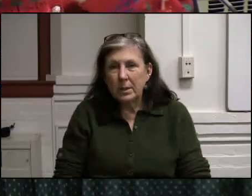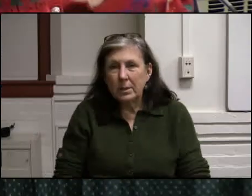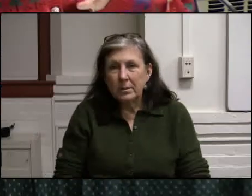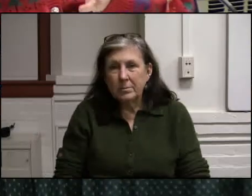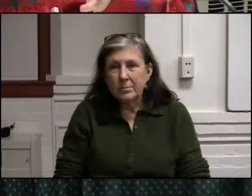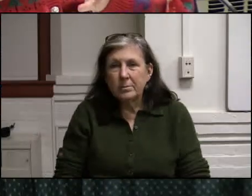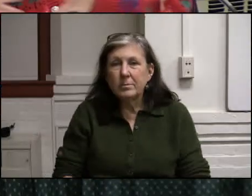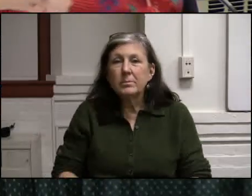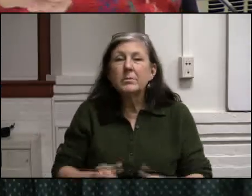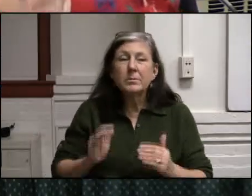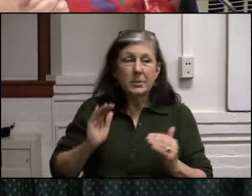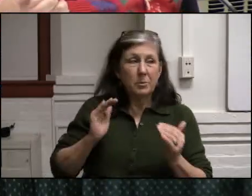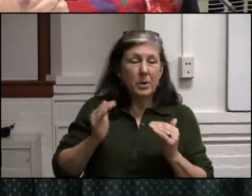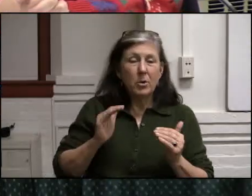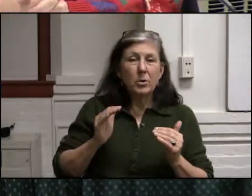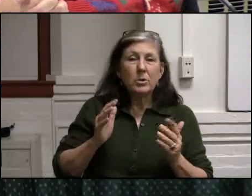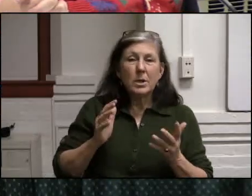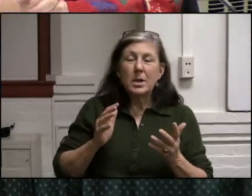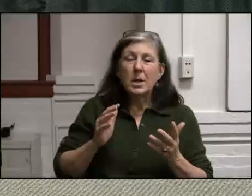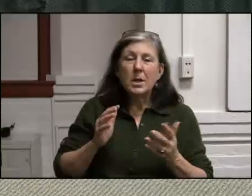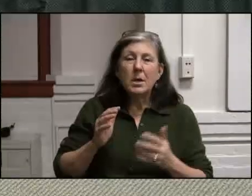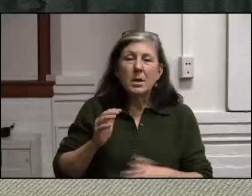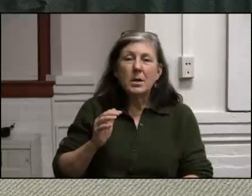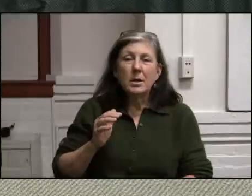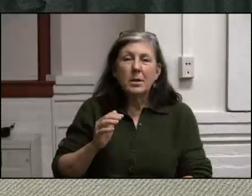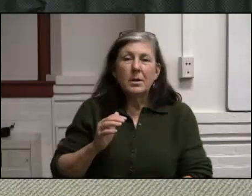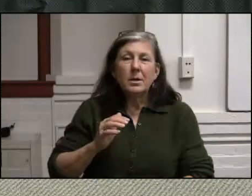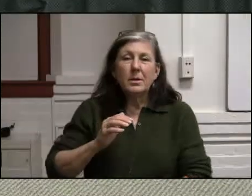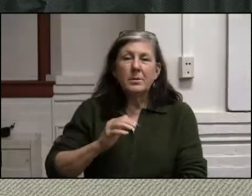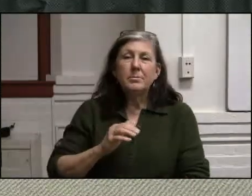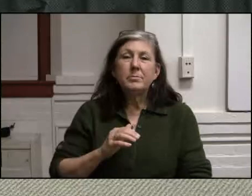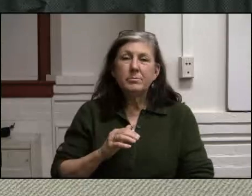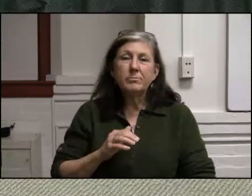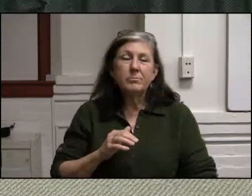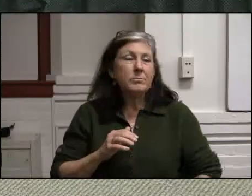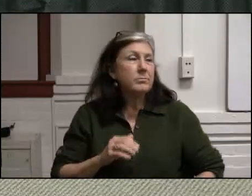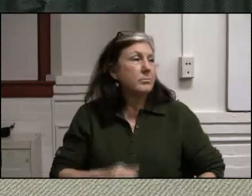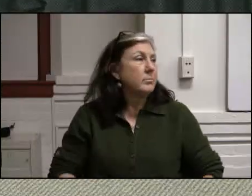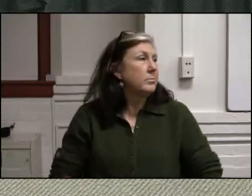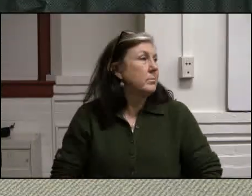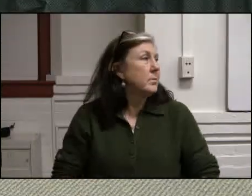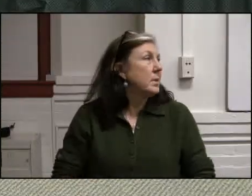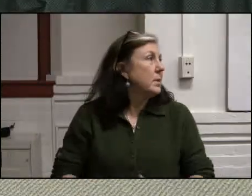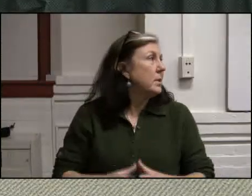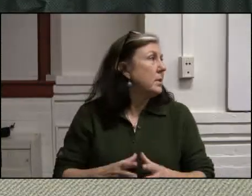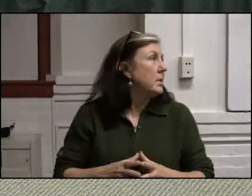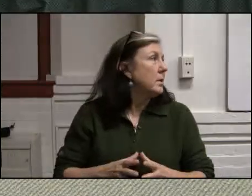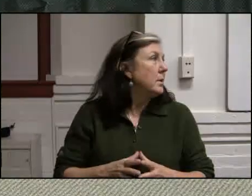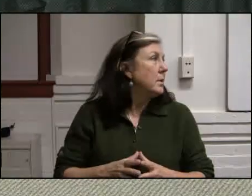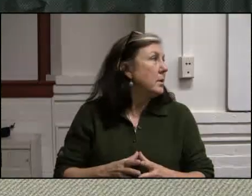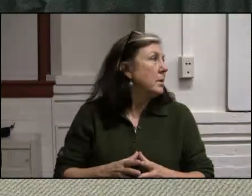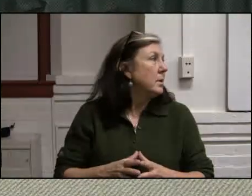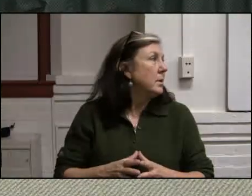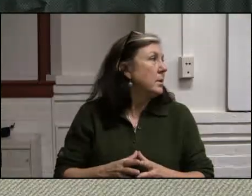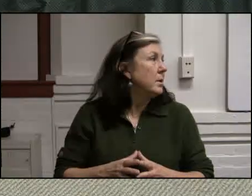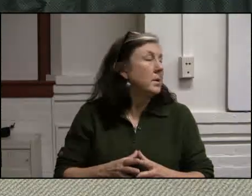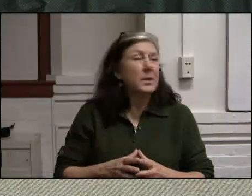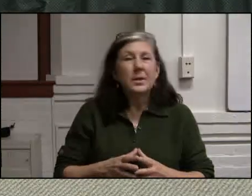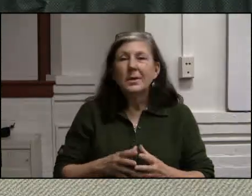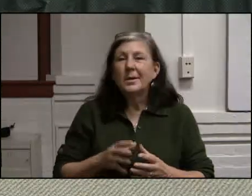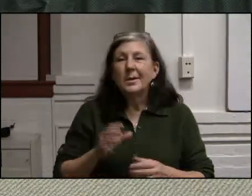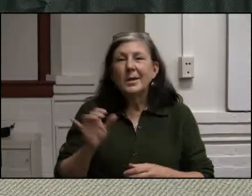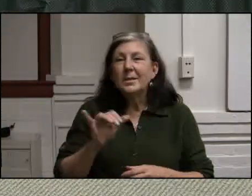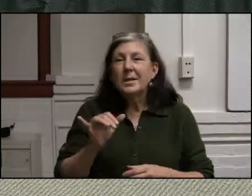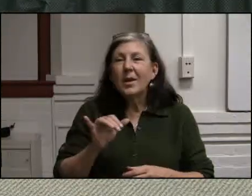Relatively. relatively too big. to get aid from the state. Enough, right? Yeah. Sort of that Goldilocks